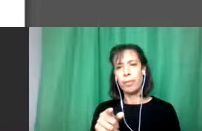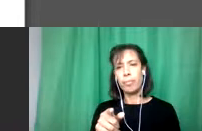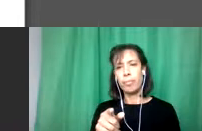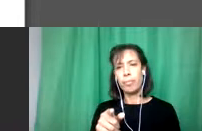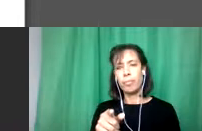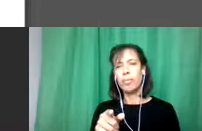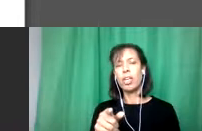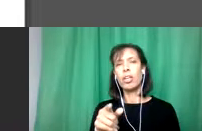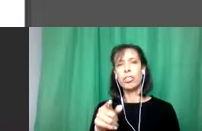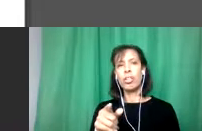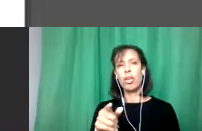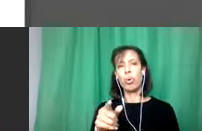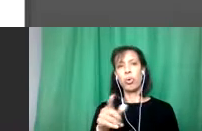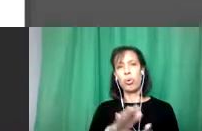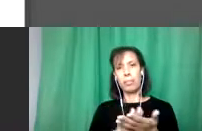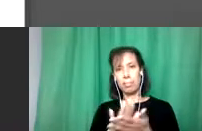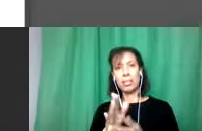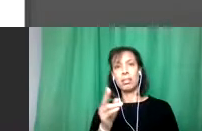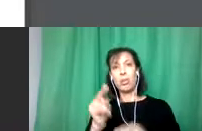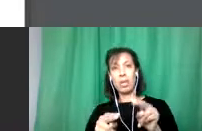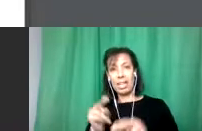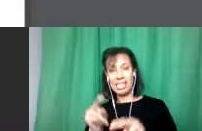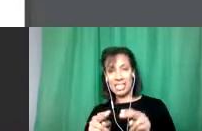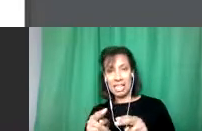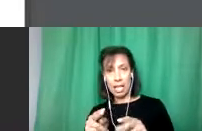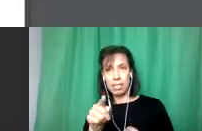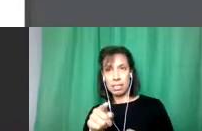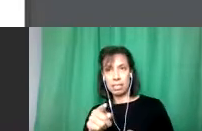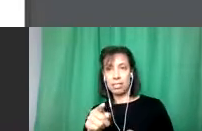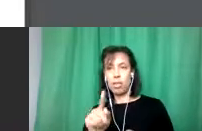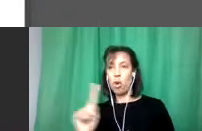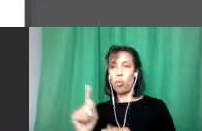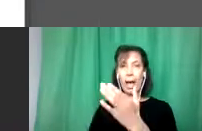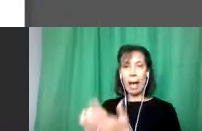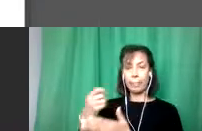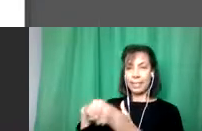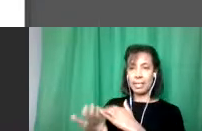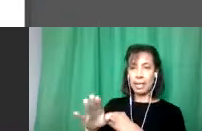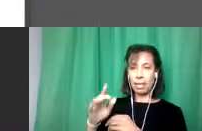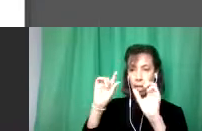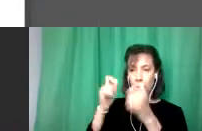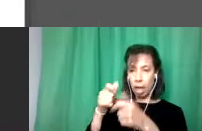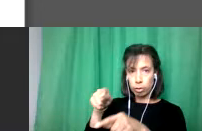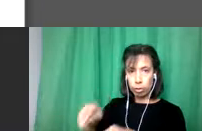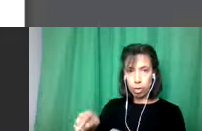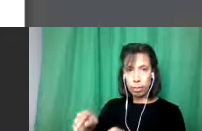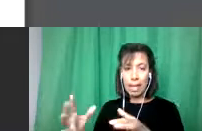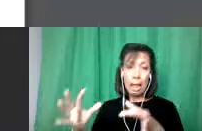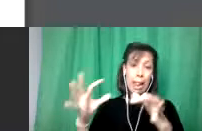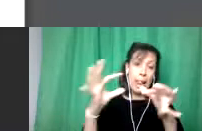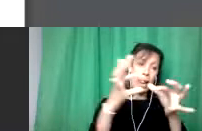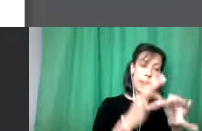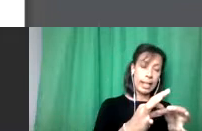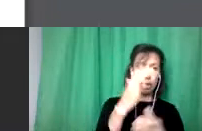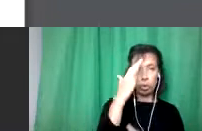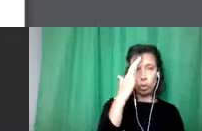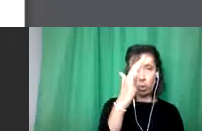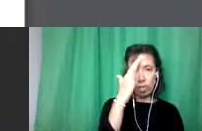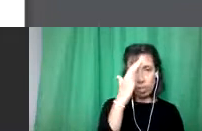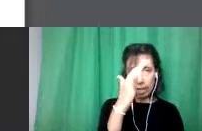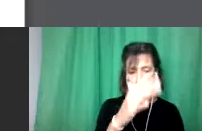assessment practice, so what goes on in the classroom, and assessment theory or literature, what the